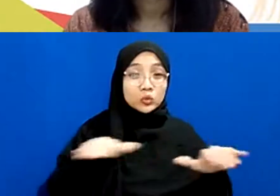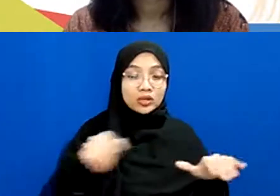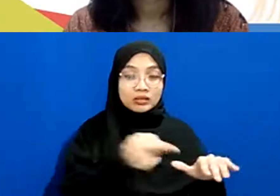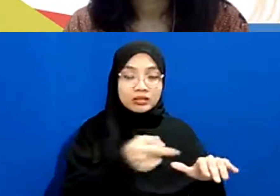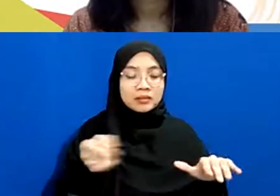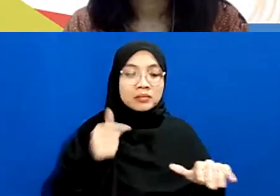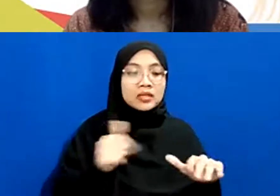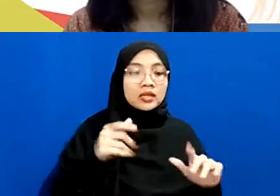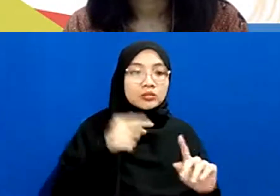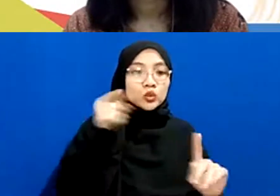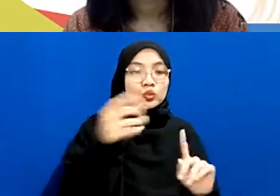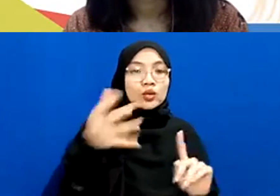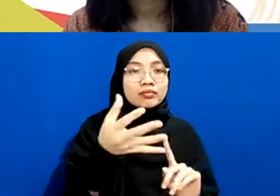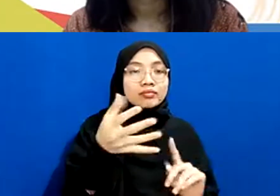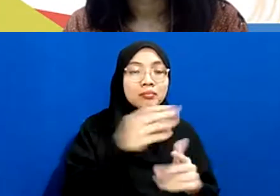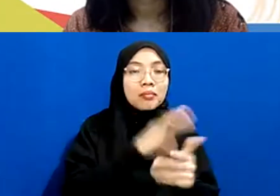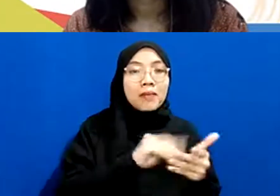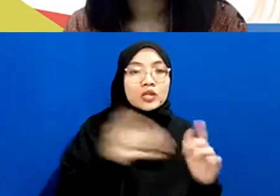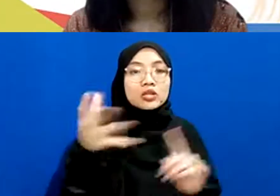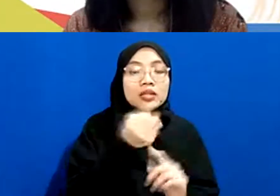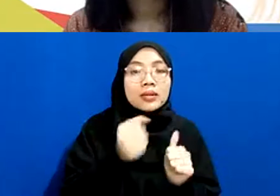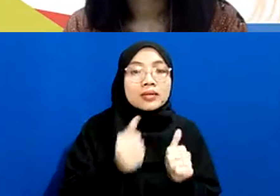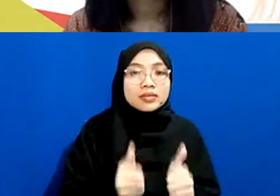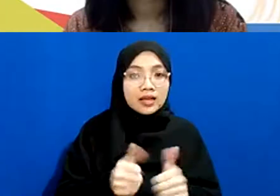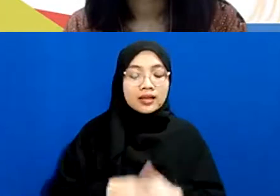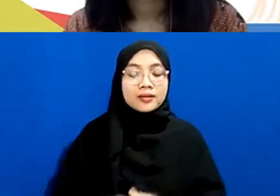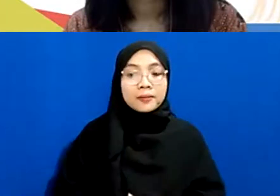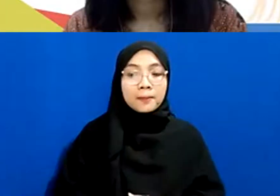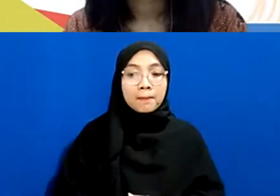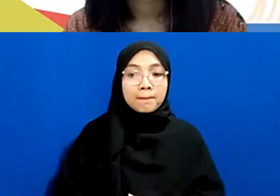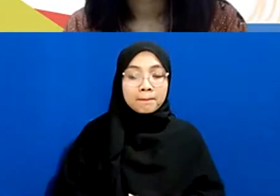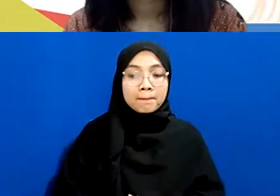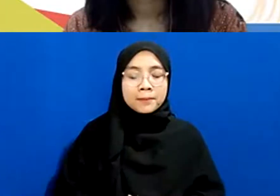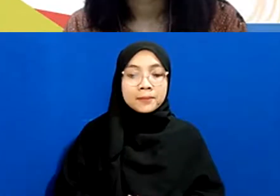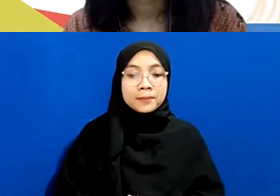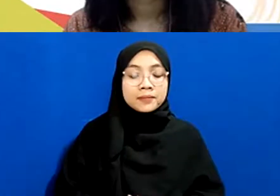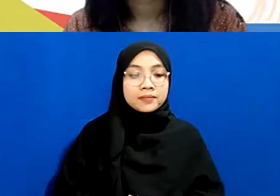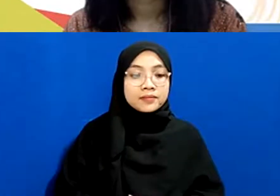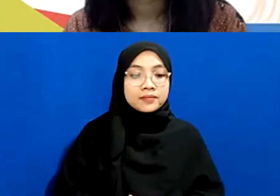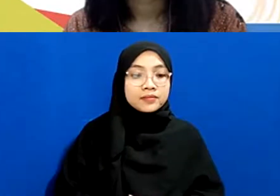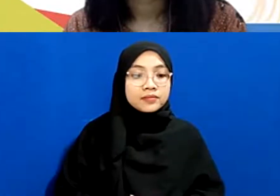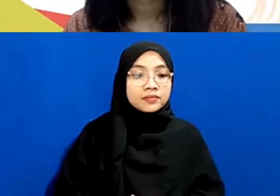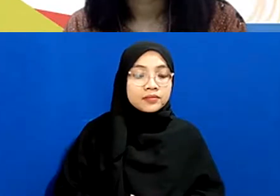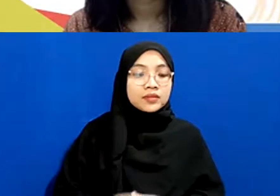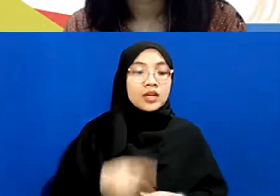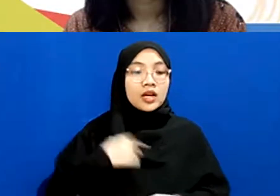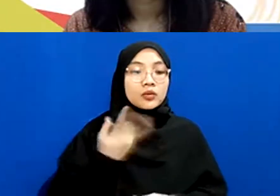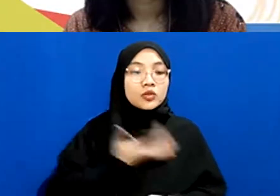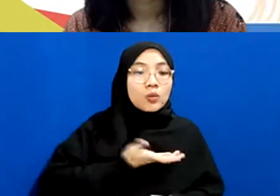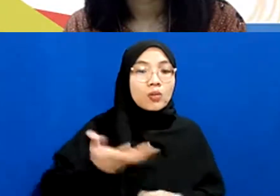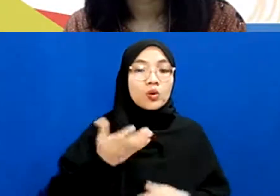we want to more develop from the three main factors: the biological,